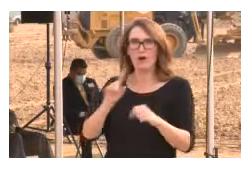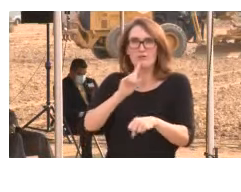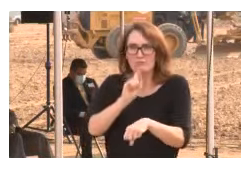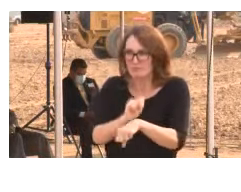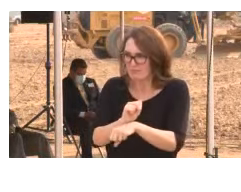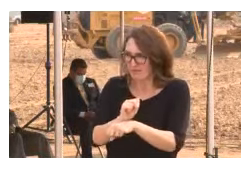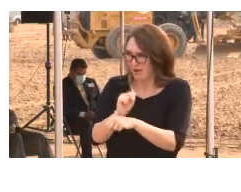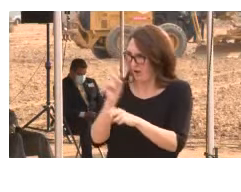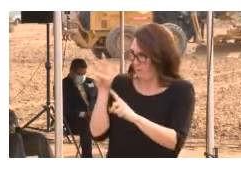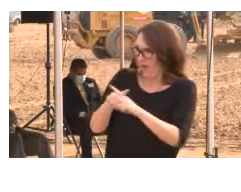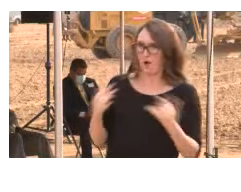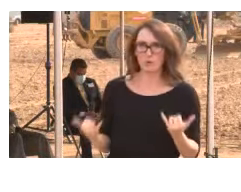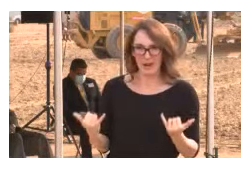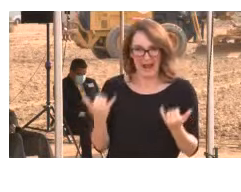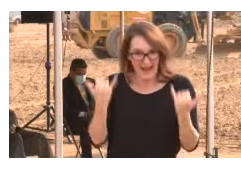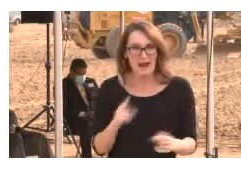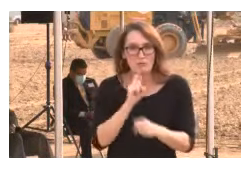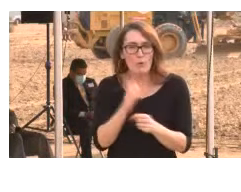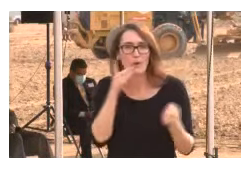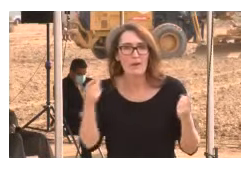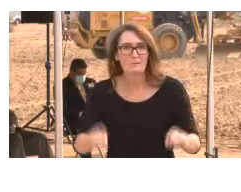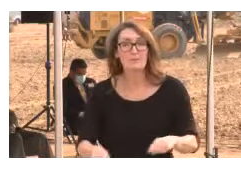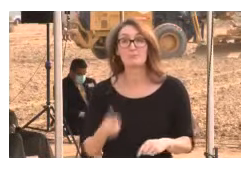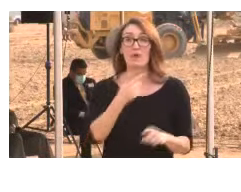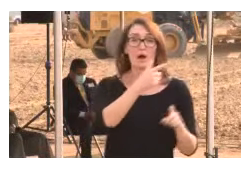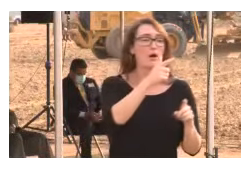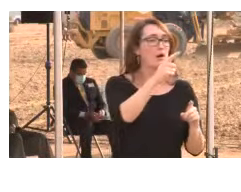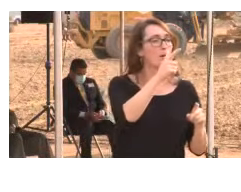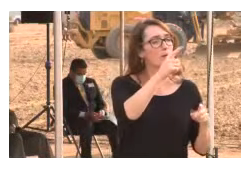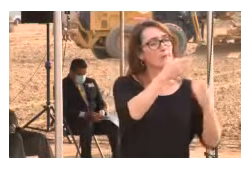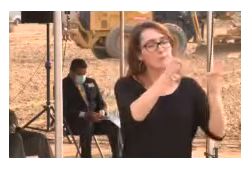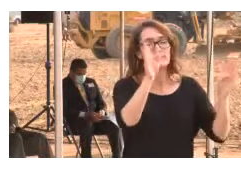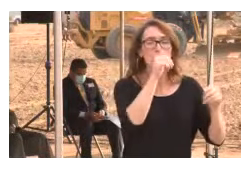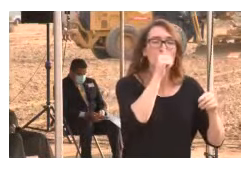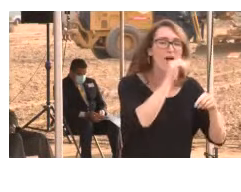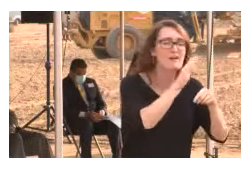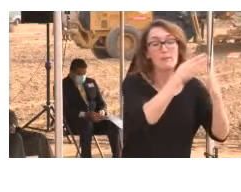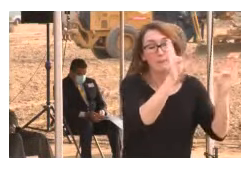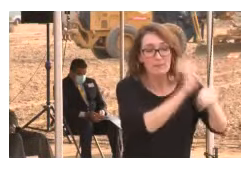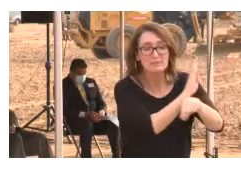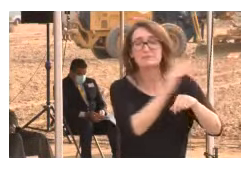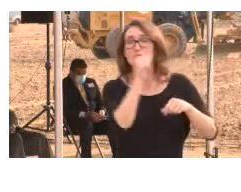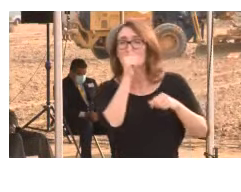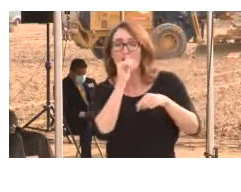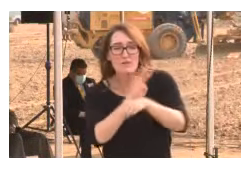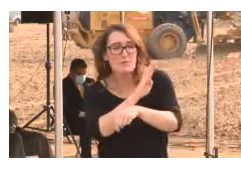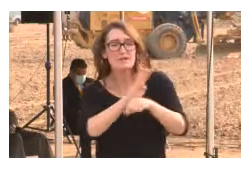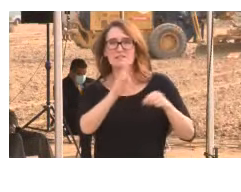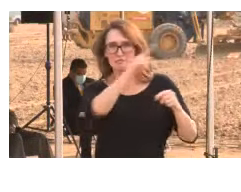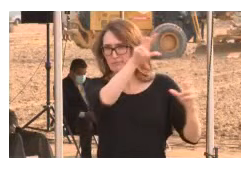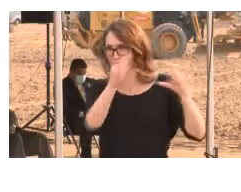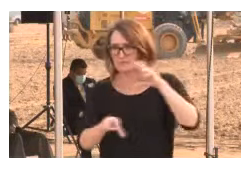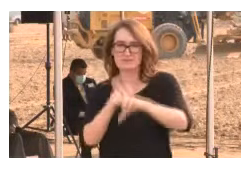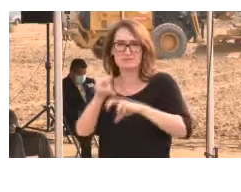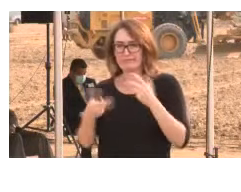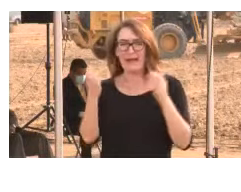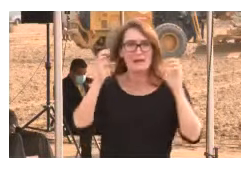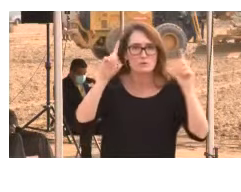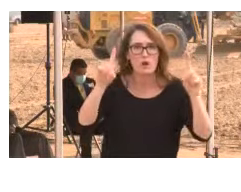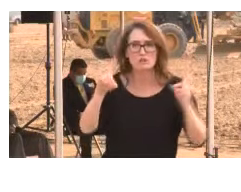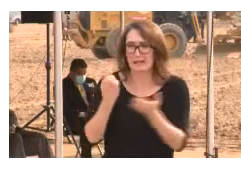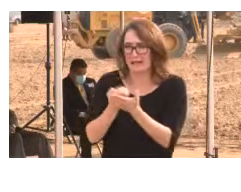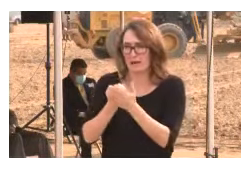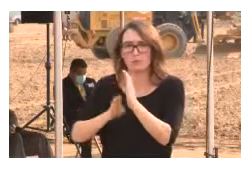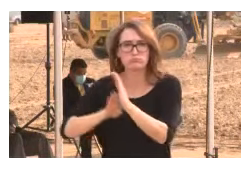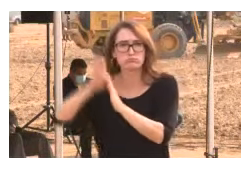today. Public and private investment, economic development, and education. There were